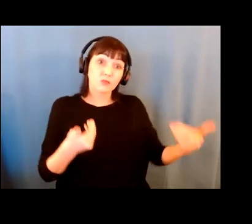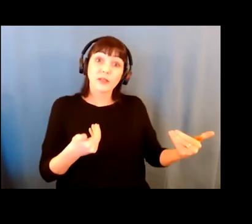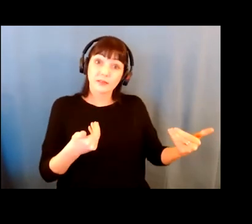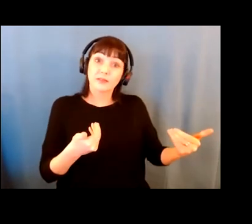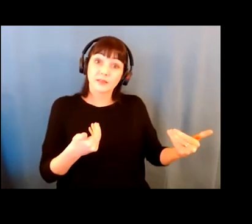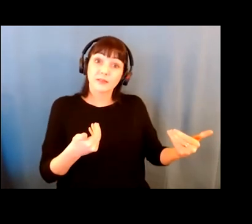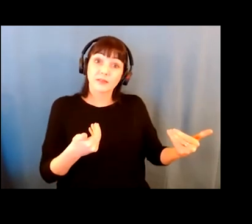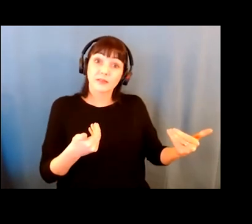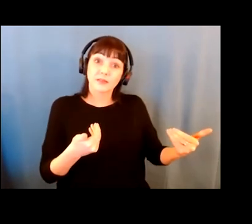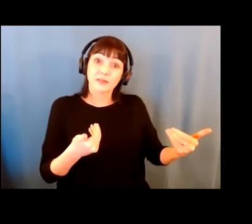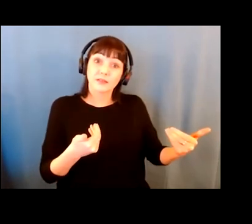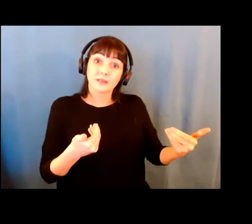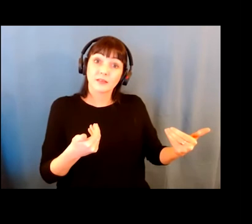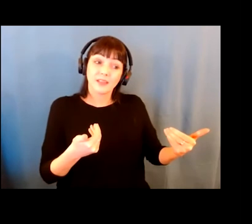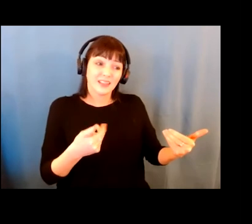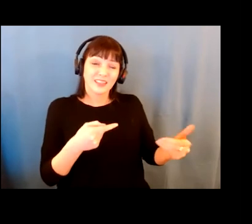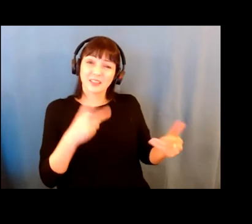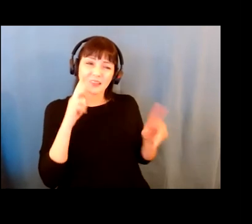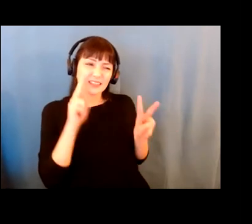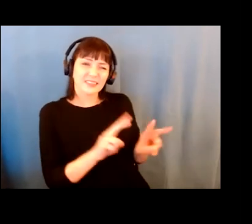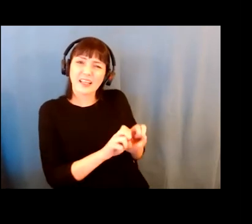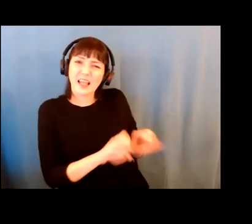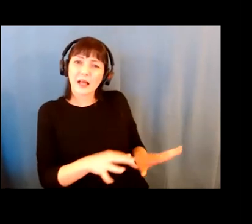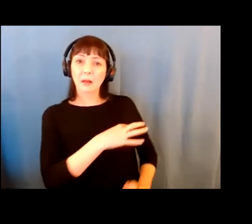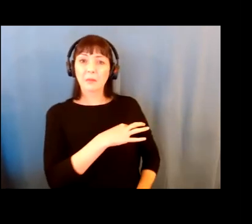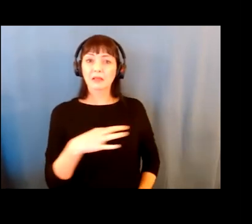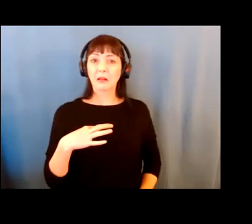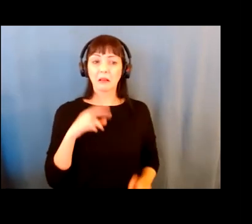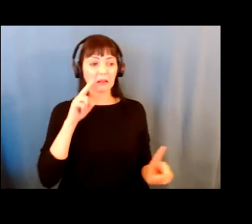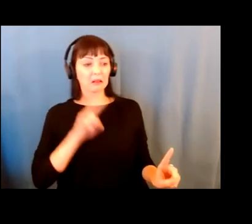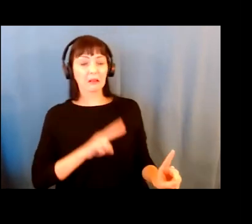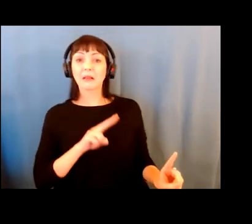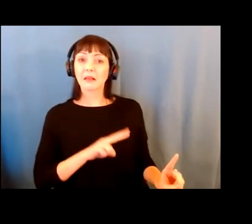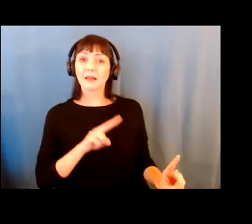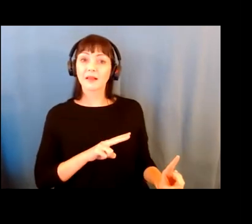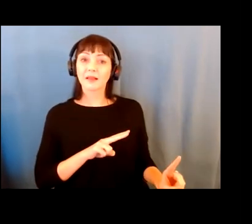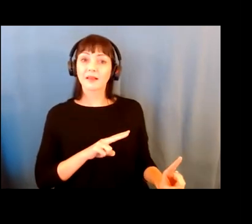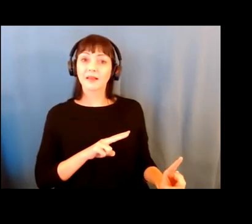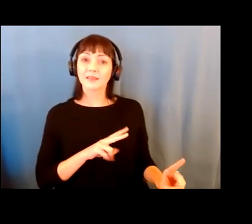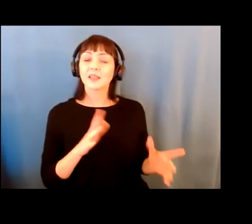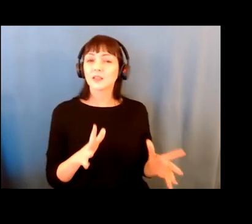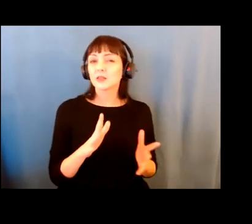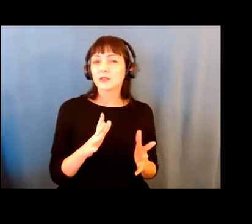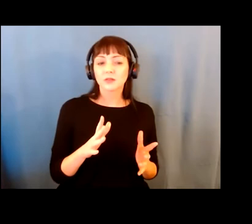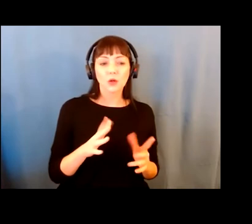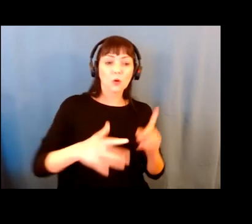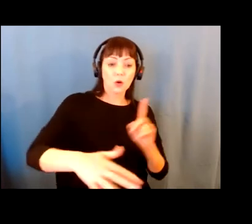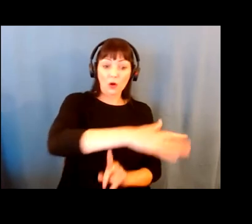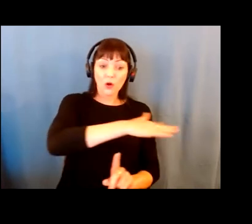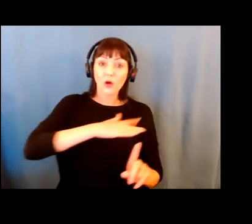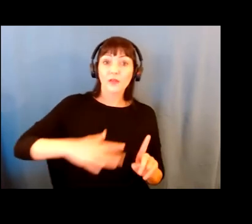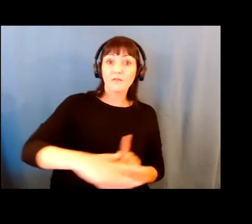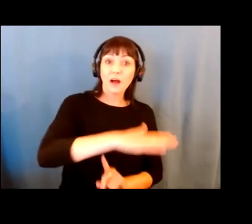separated and segregated in a way and medicalized. So everything is about, not about the school environment being